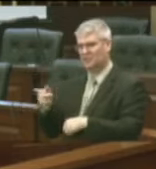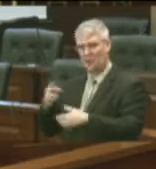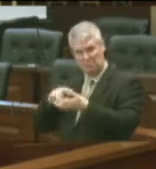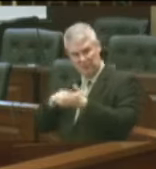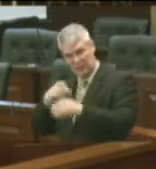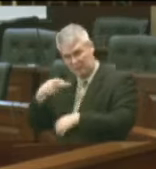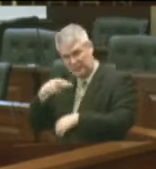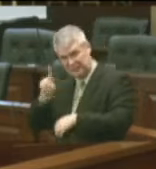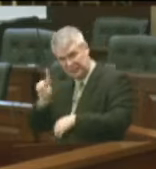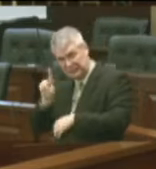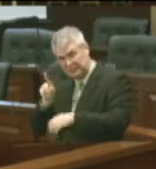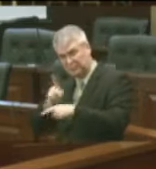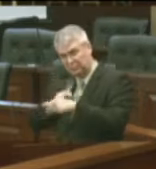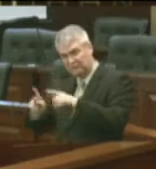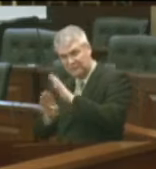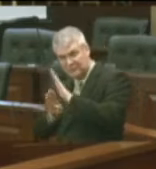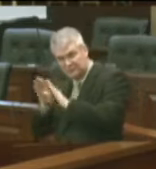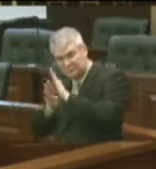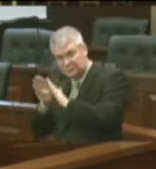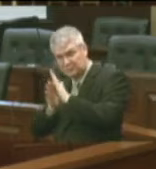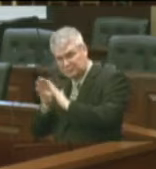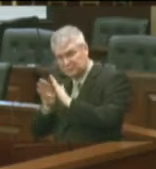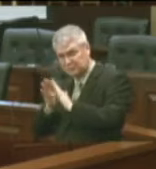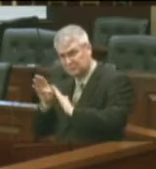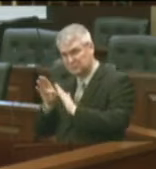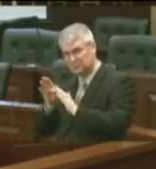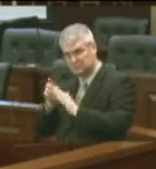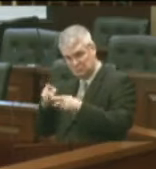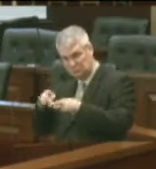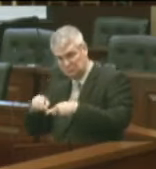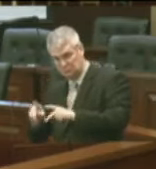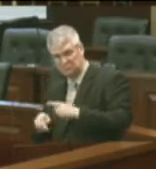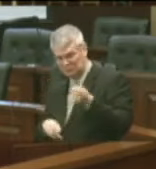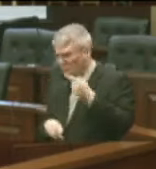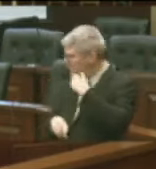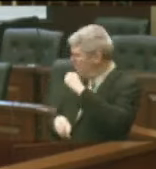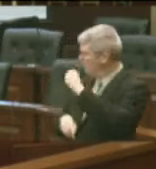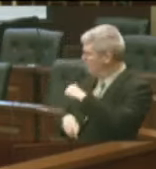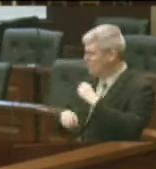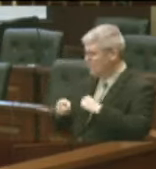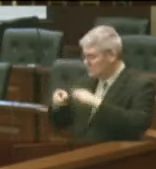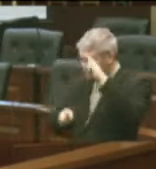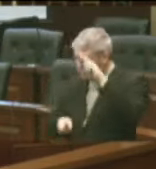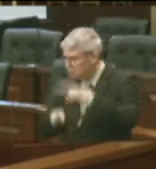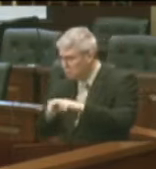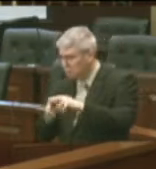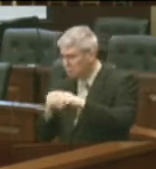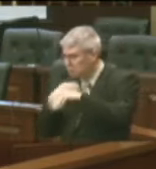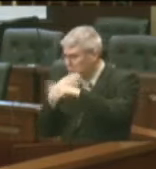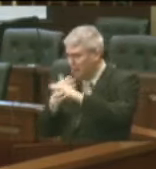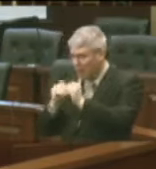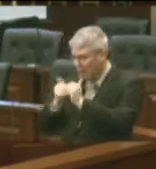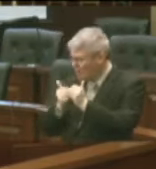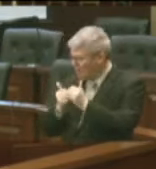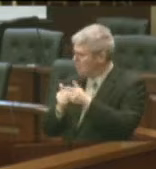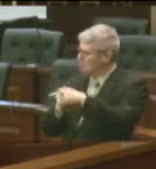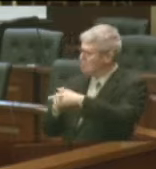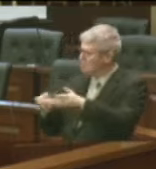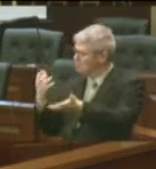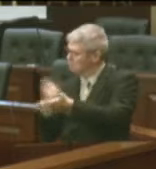COVID related. If you still had technology needs, even though that was cut and it's COVID related, you could still use that money